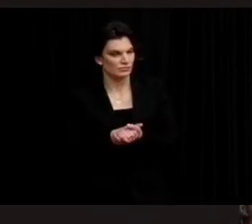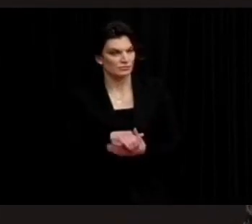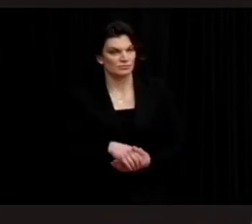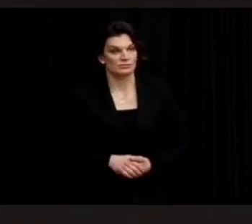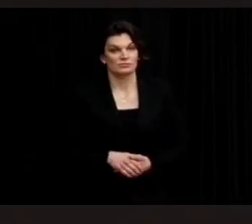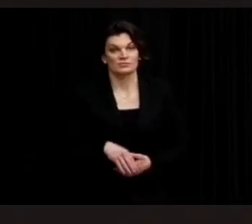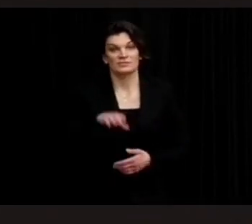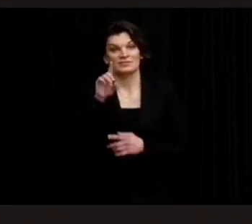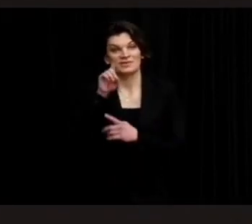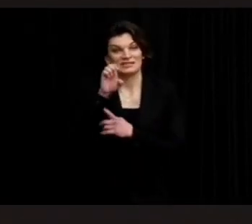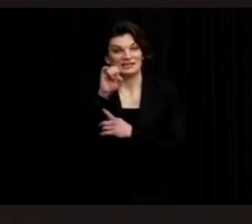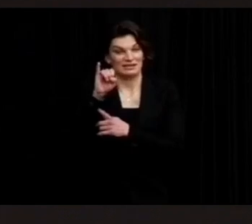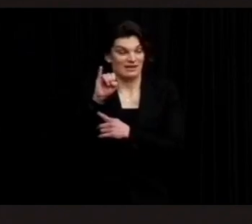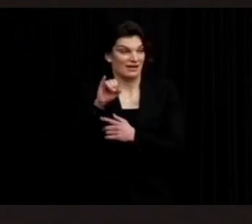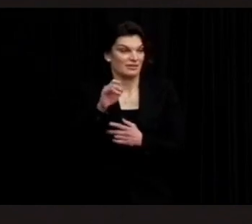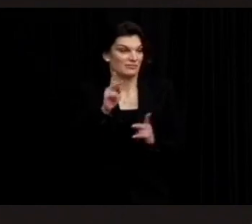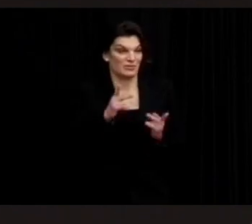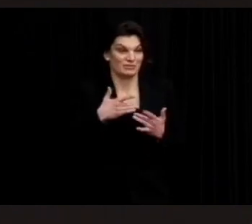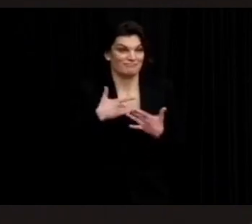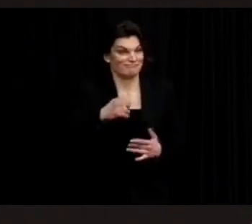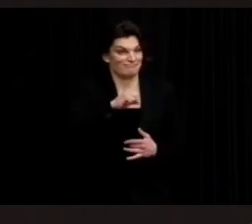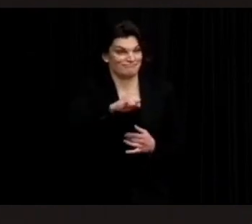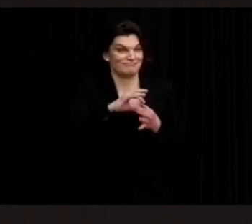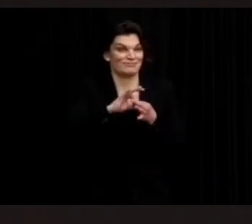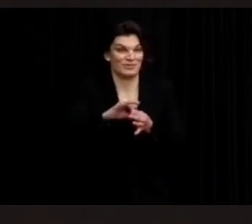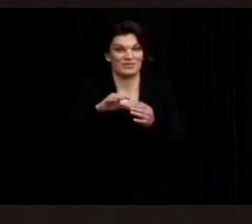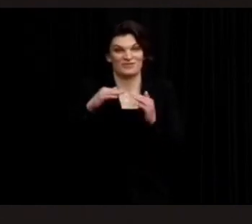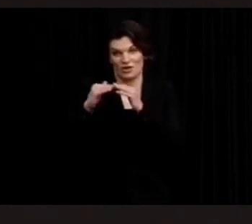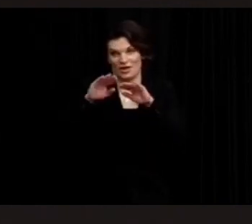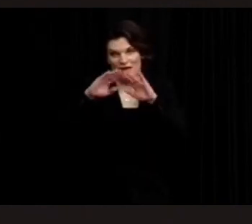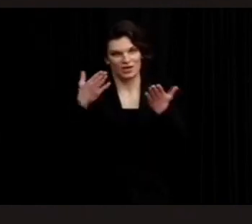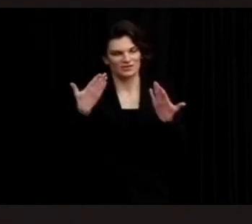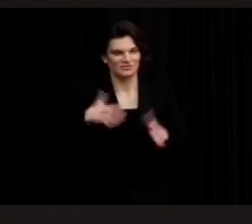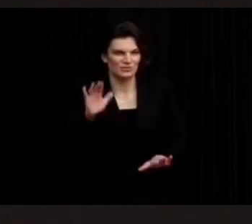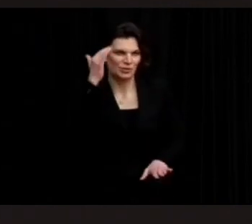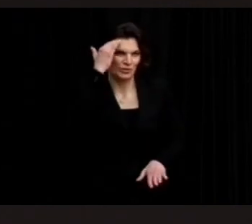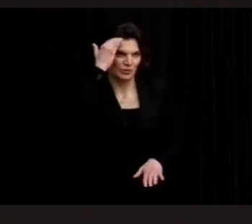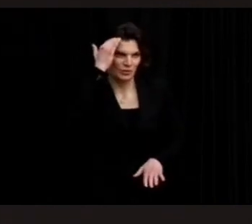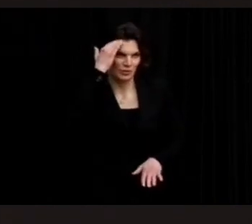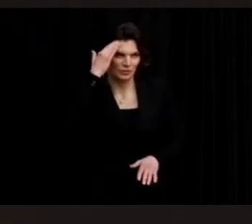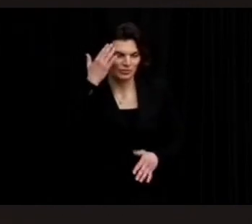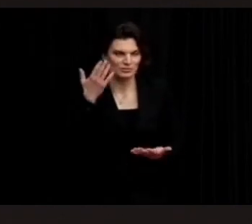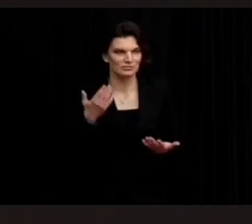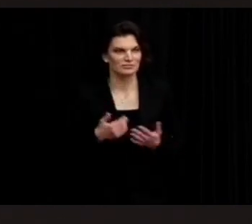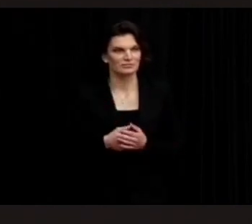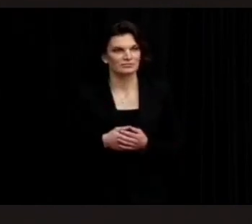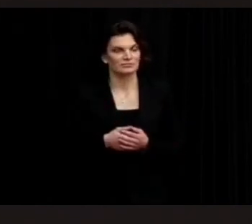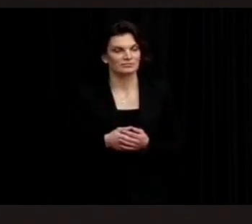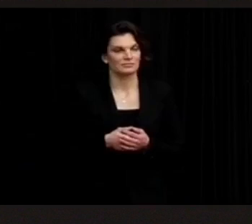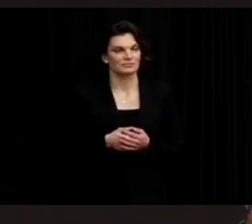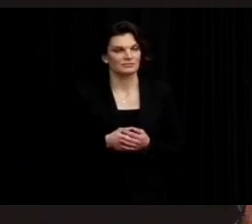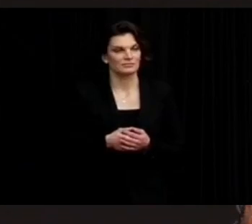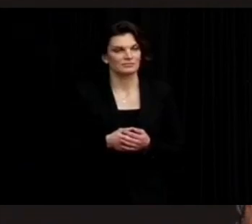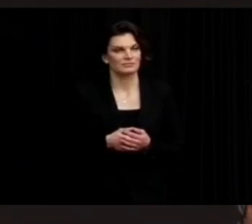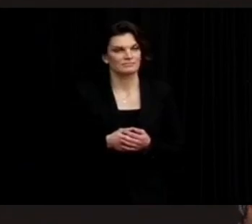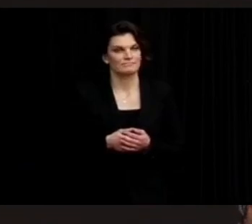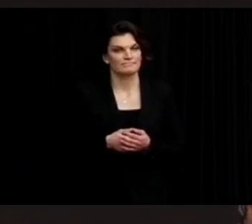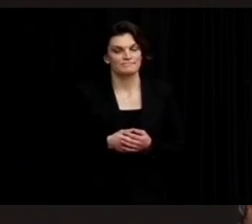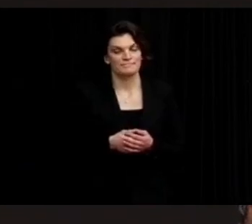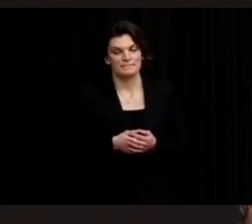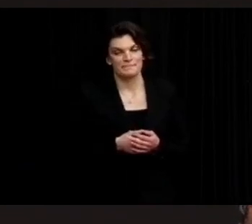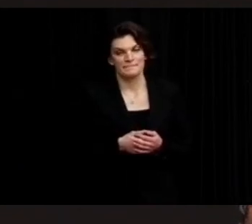resistance to DEI work as well in fair housing. It's not, it's one of the areas where we find resistance to DEI